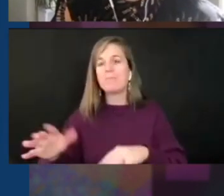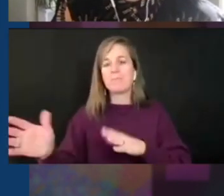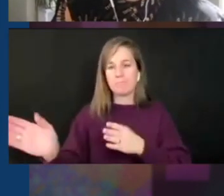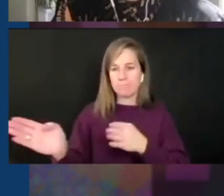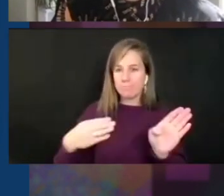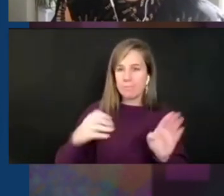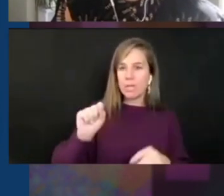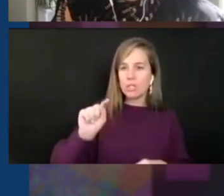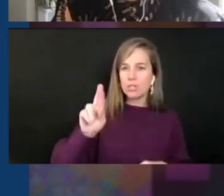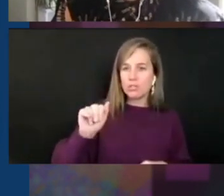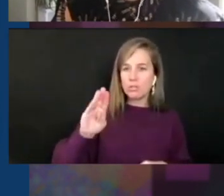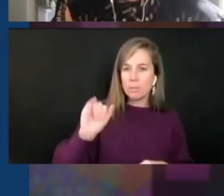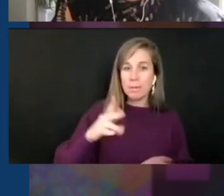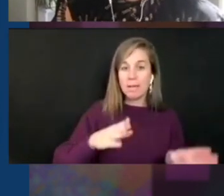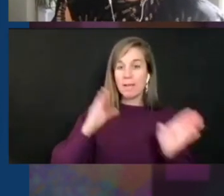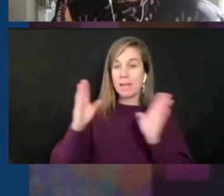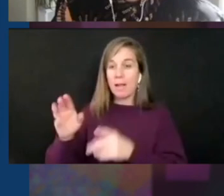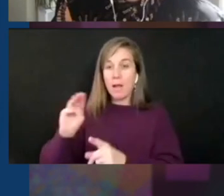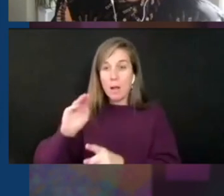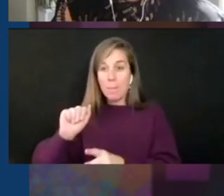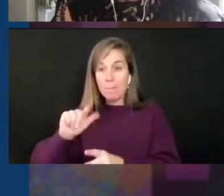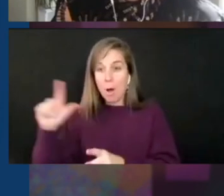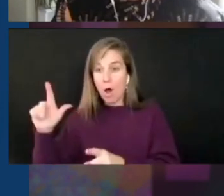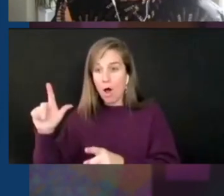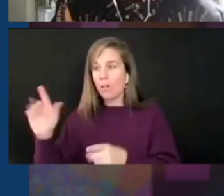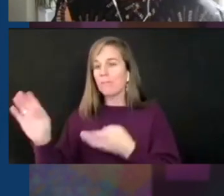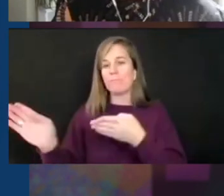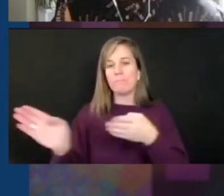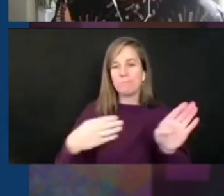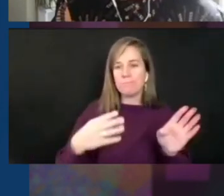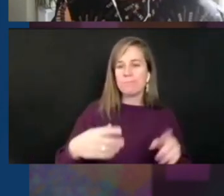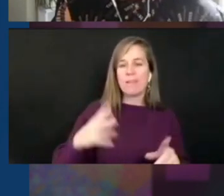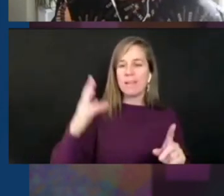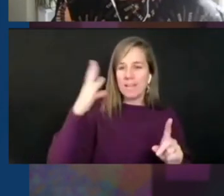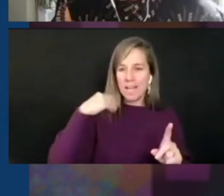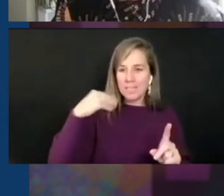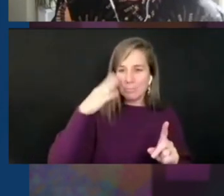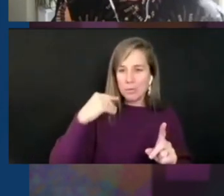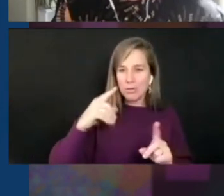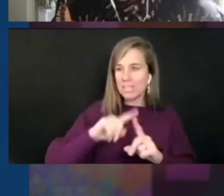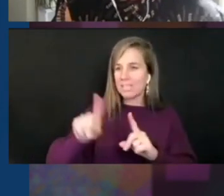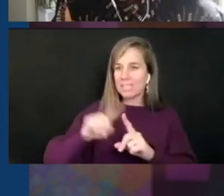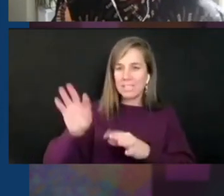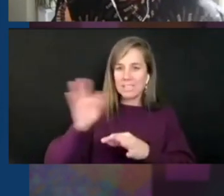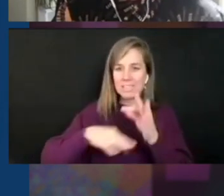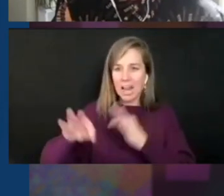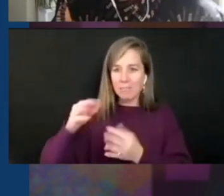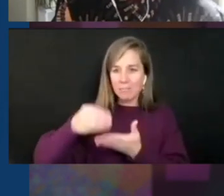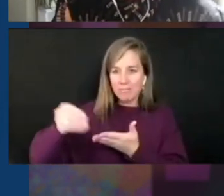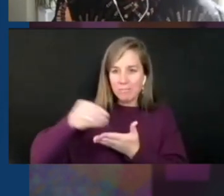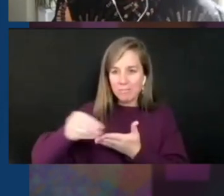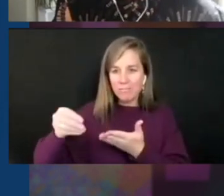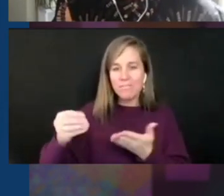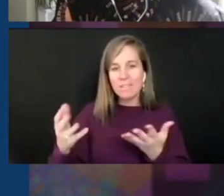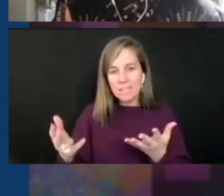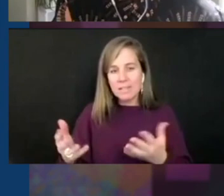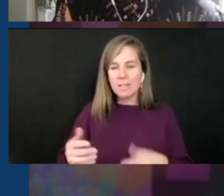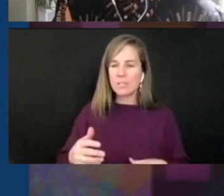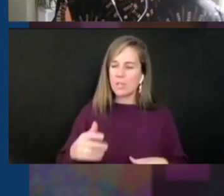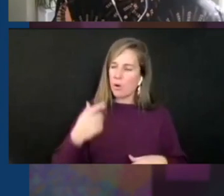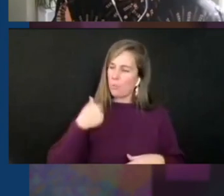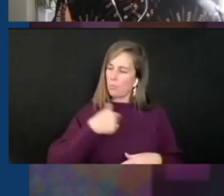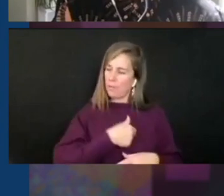shifting their focus to experiences. It behooves all of us in this network to deeply